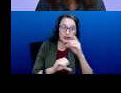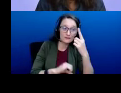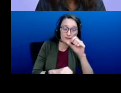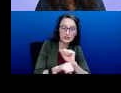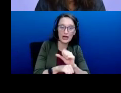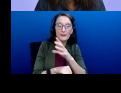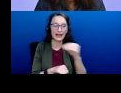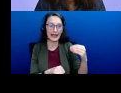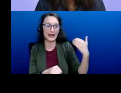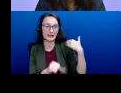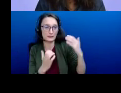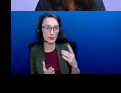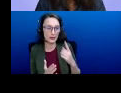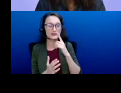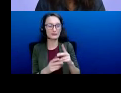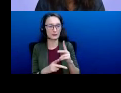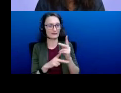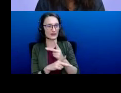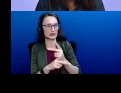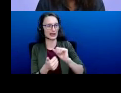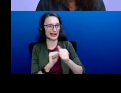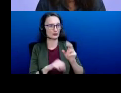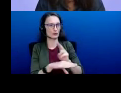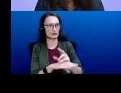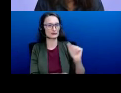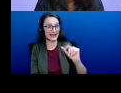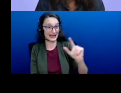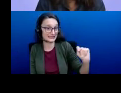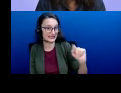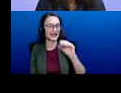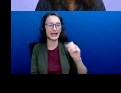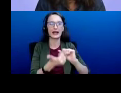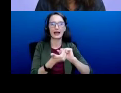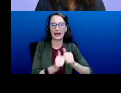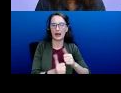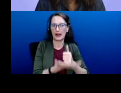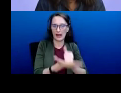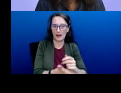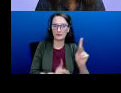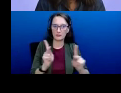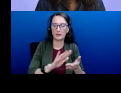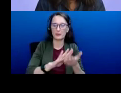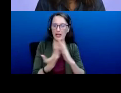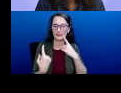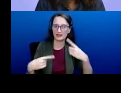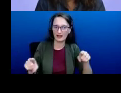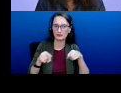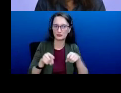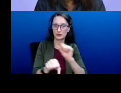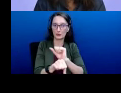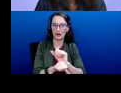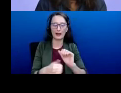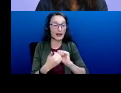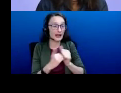accommodations like AT have helped individuals succeed on the job. So here's how it works. You can search by